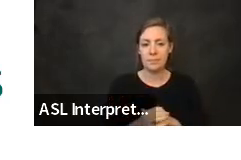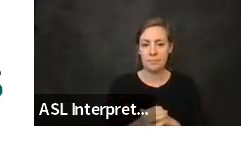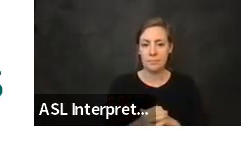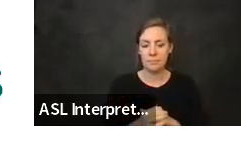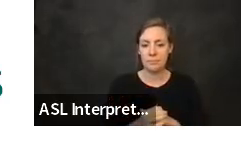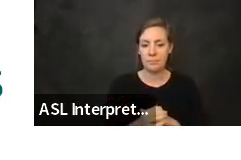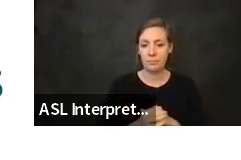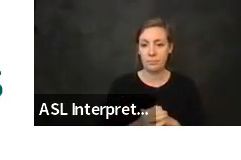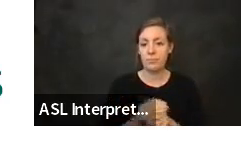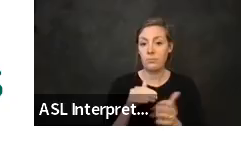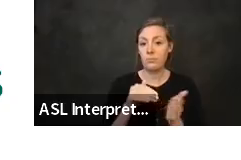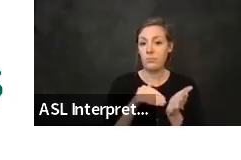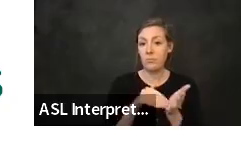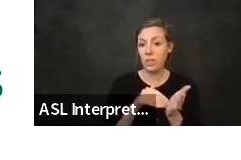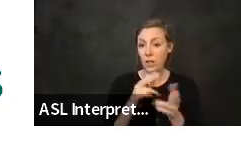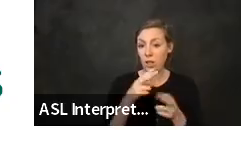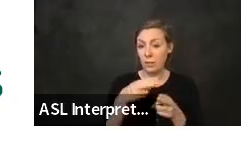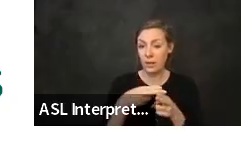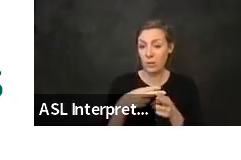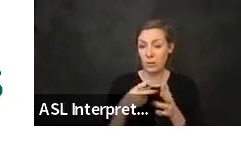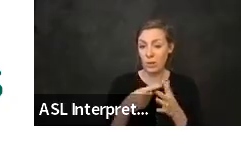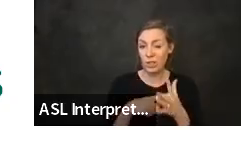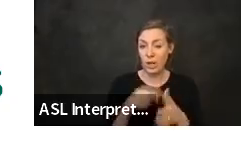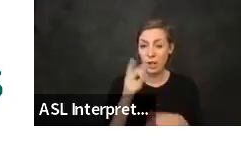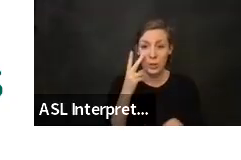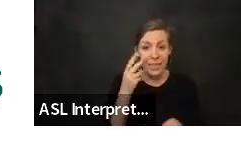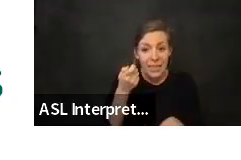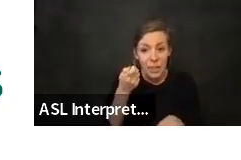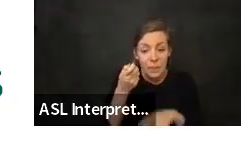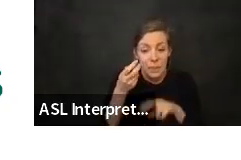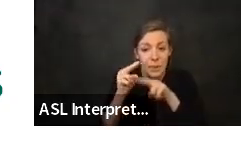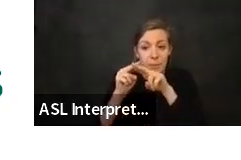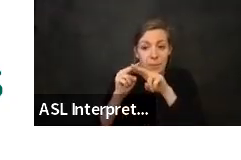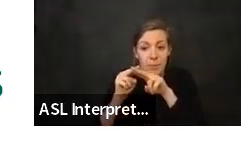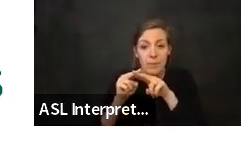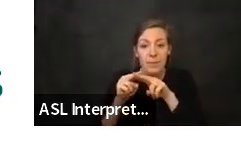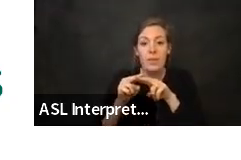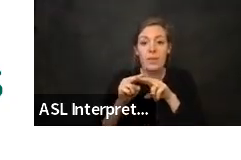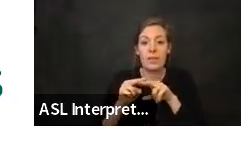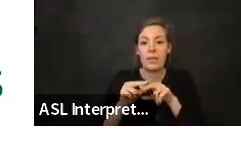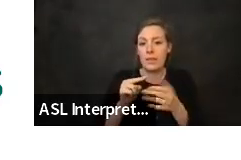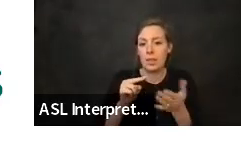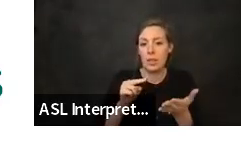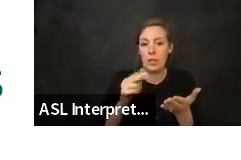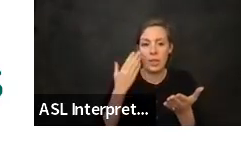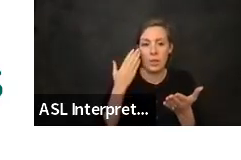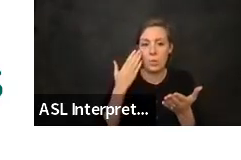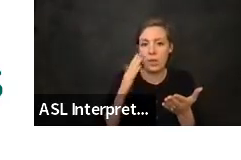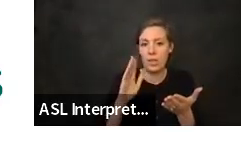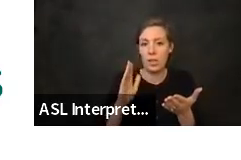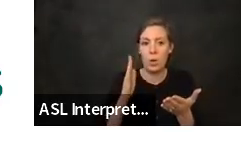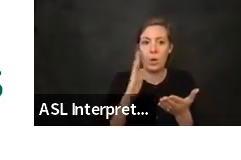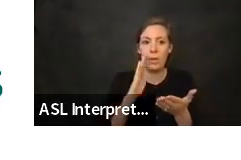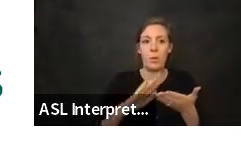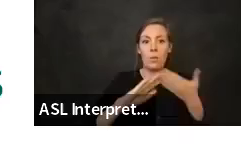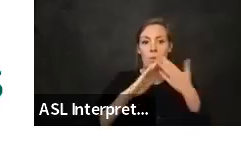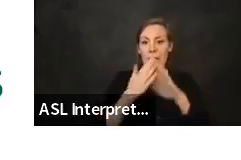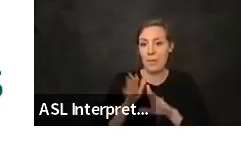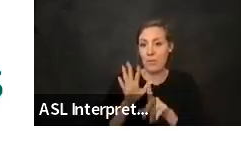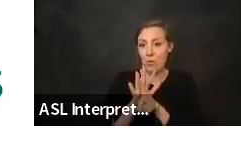And as Dr. Mays mentioned, we are starting to see a very slight uptick here that we don't know if will become a trend or